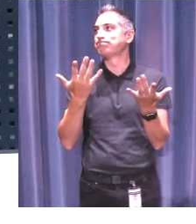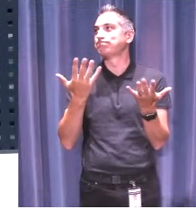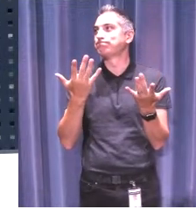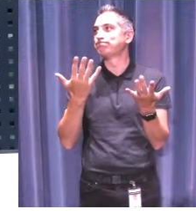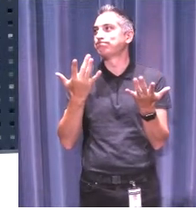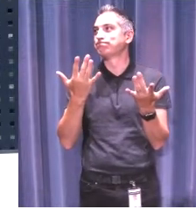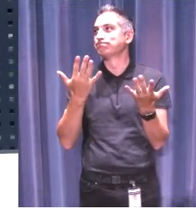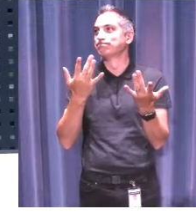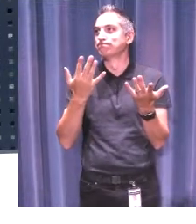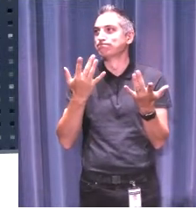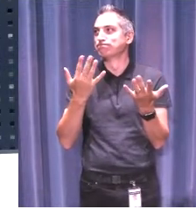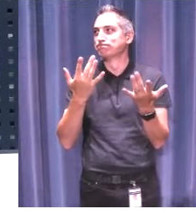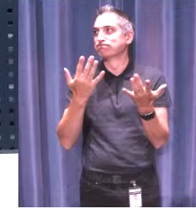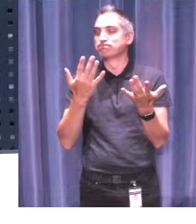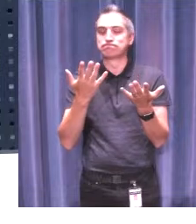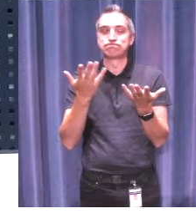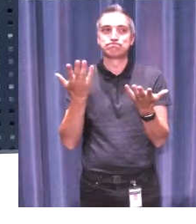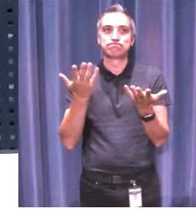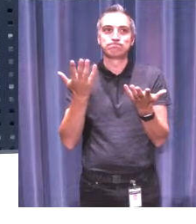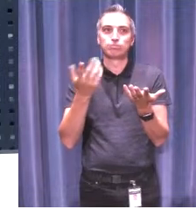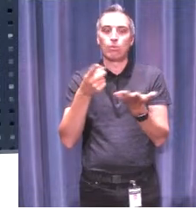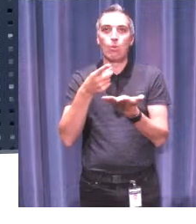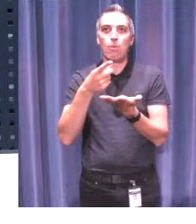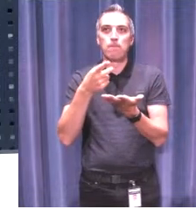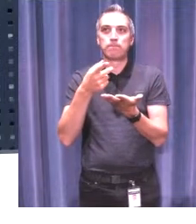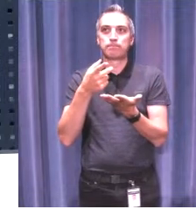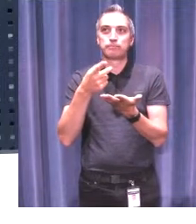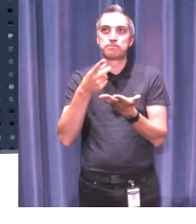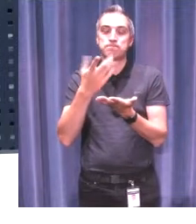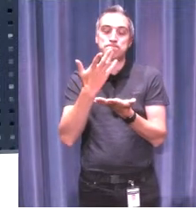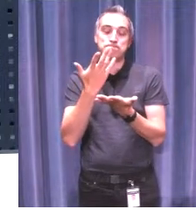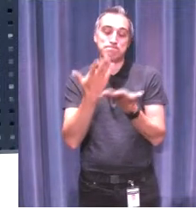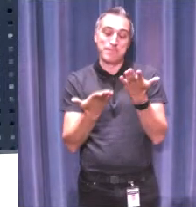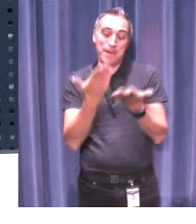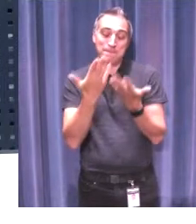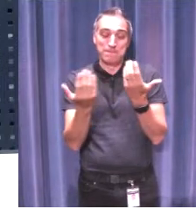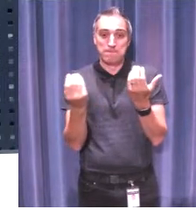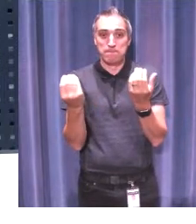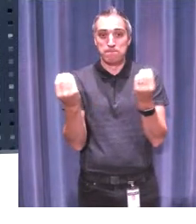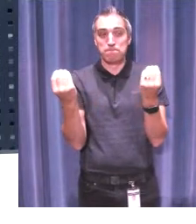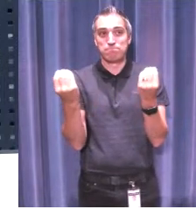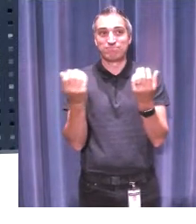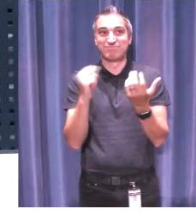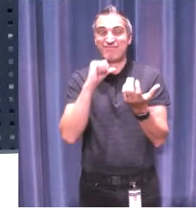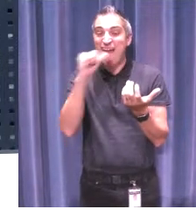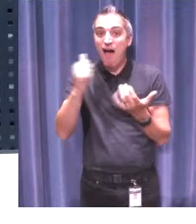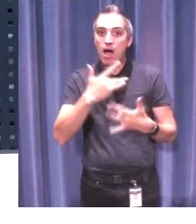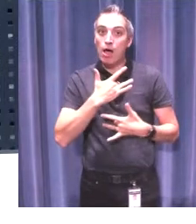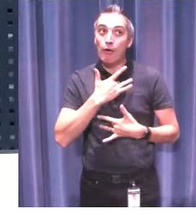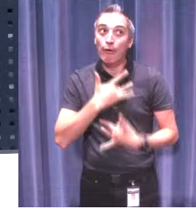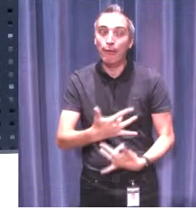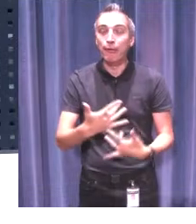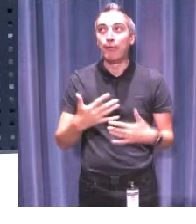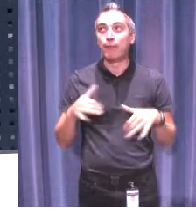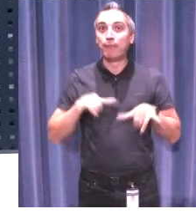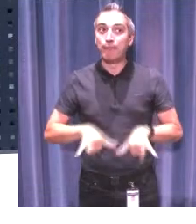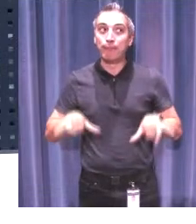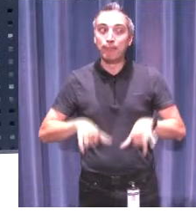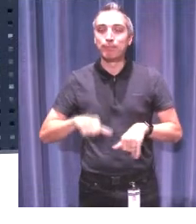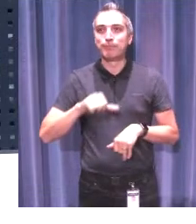beyond what might be typical or easy, and to try